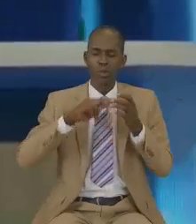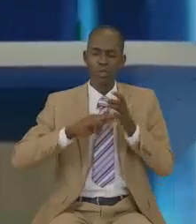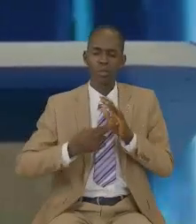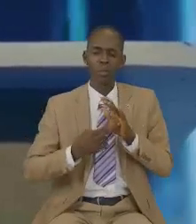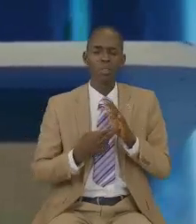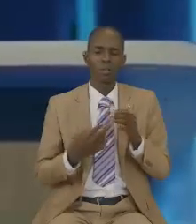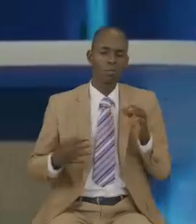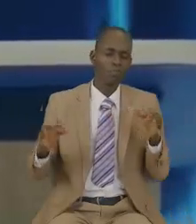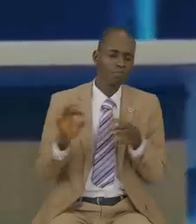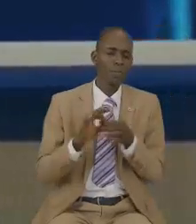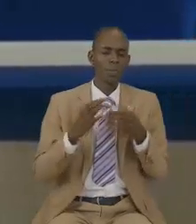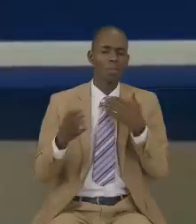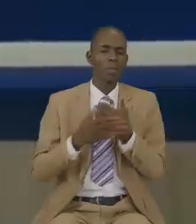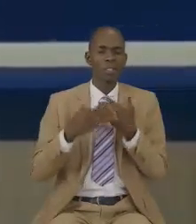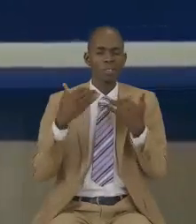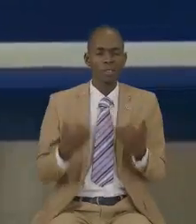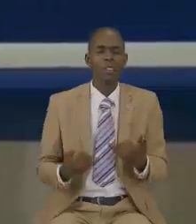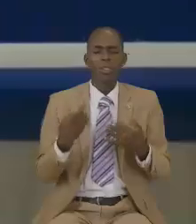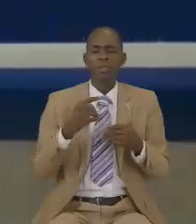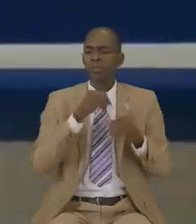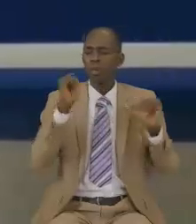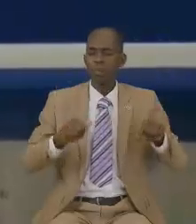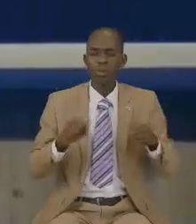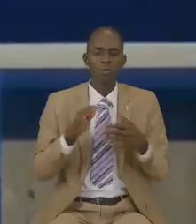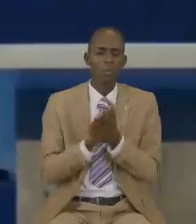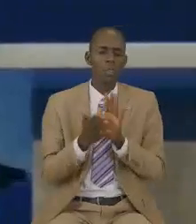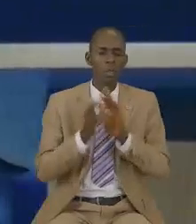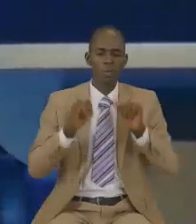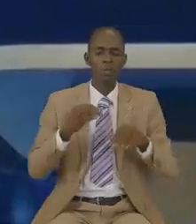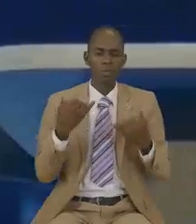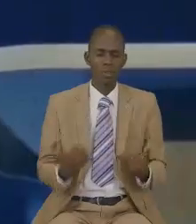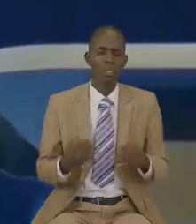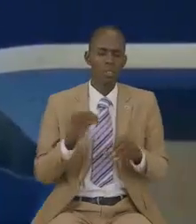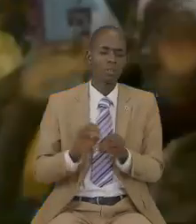The impossibilities of your life be made possible right now in